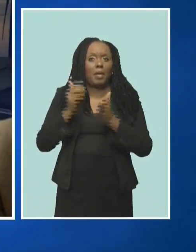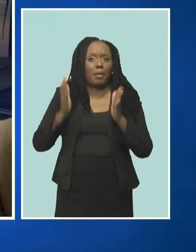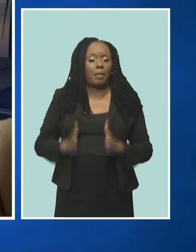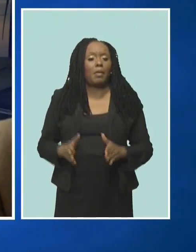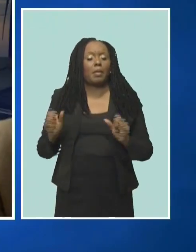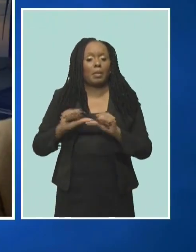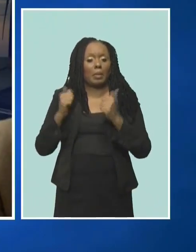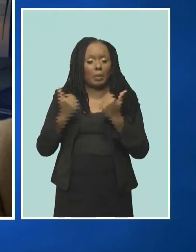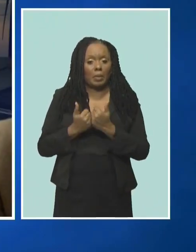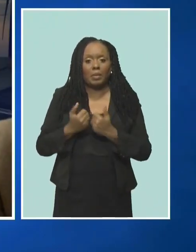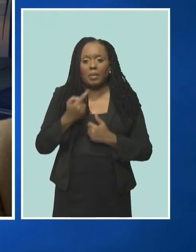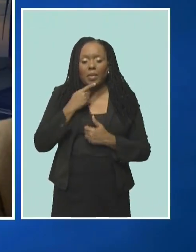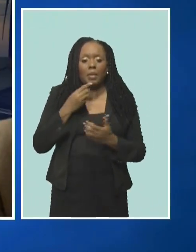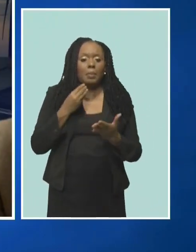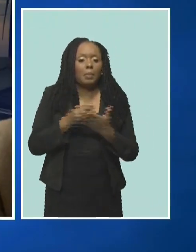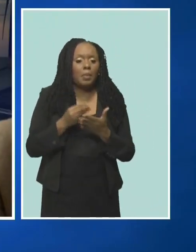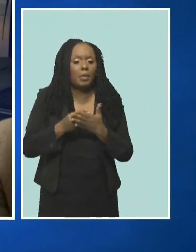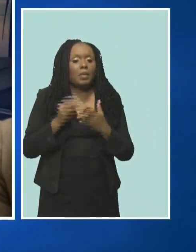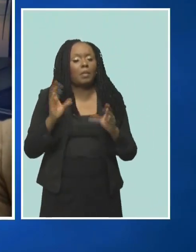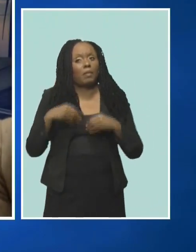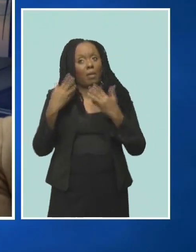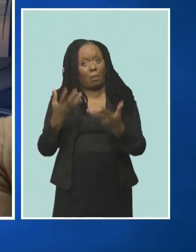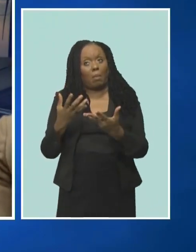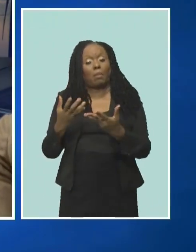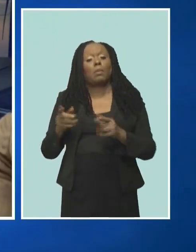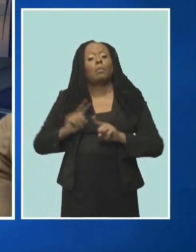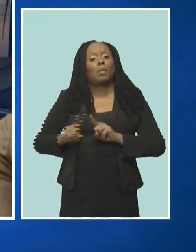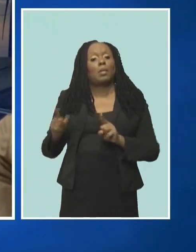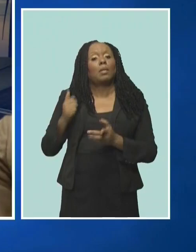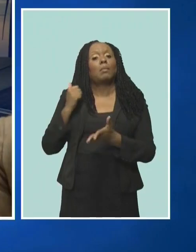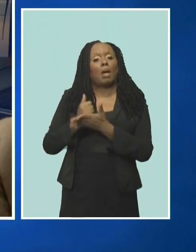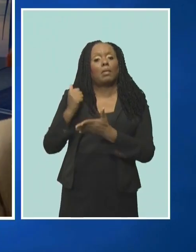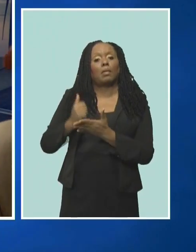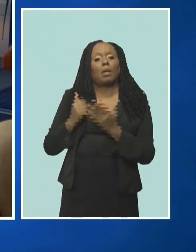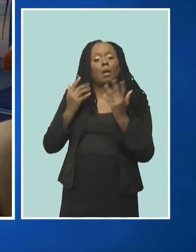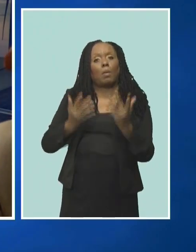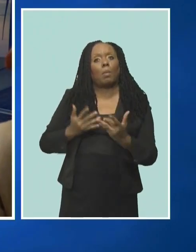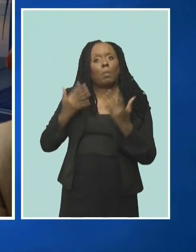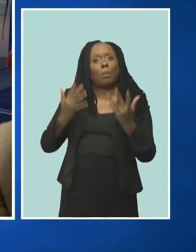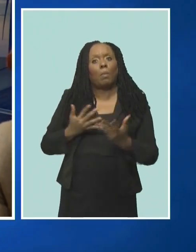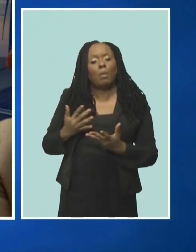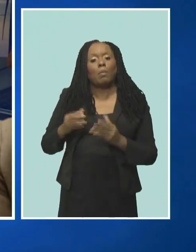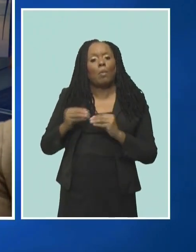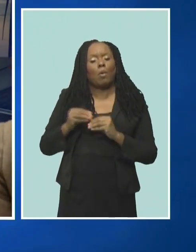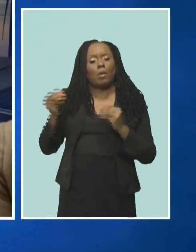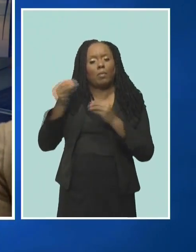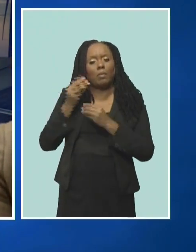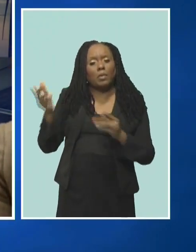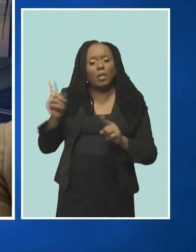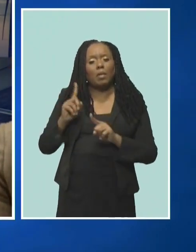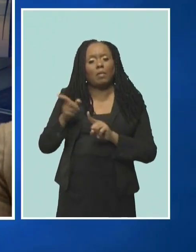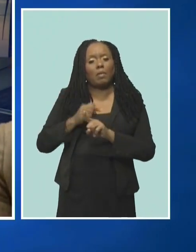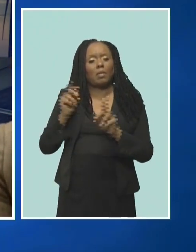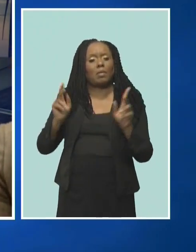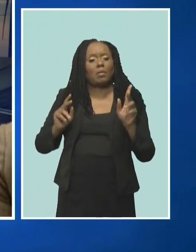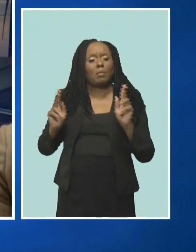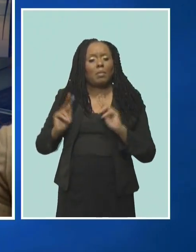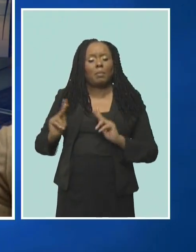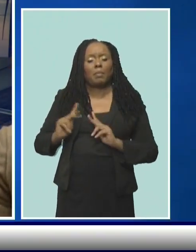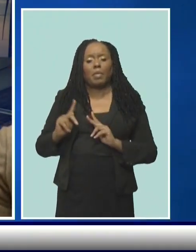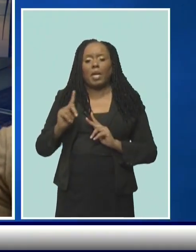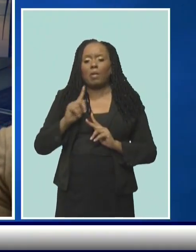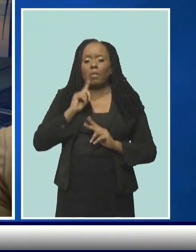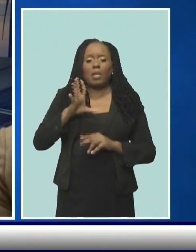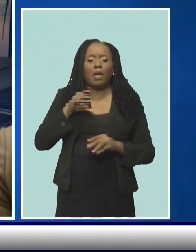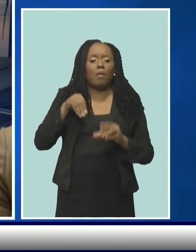McIntosh, said funding is available, but banks are awaiting word from the technocrats. Once we get over the hurdle with the